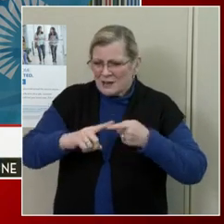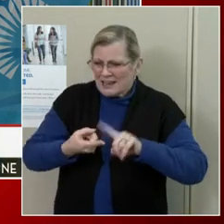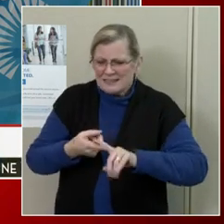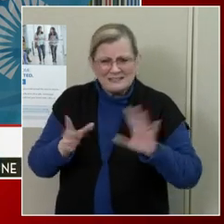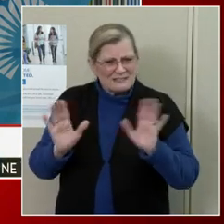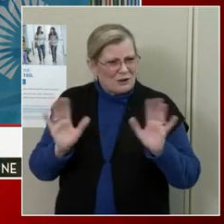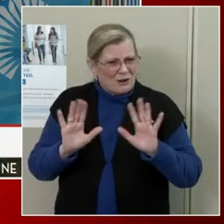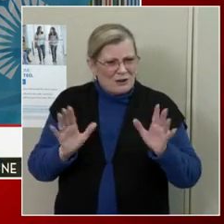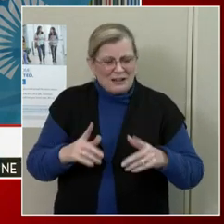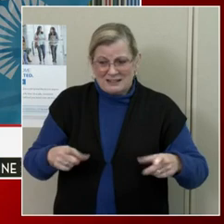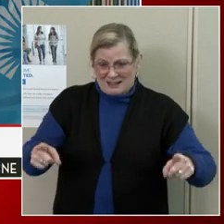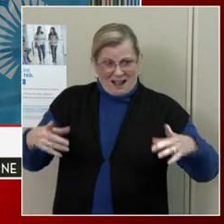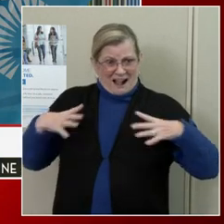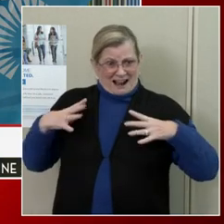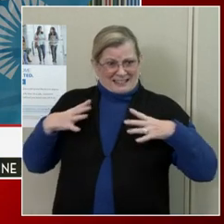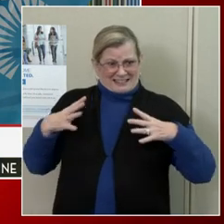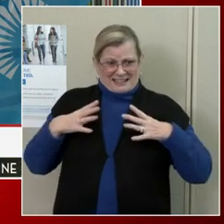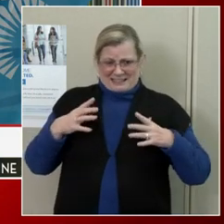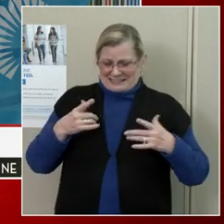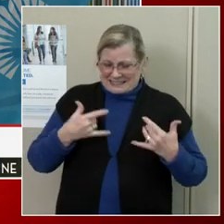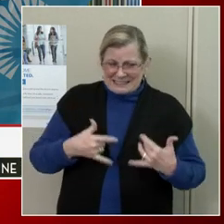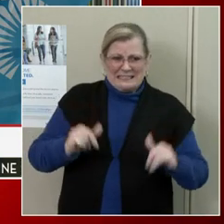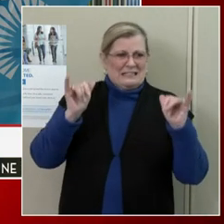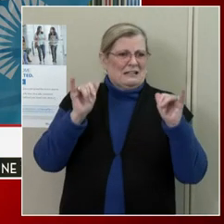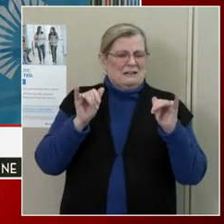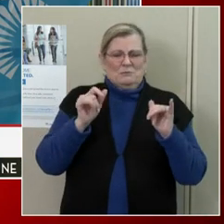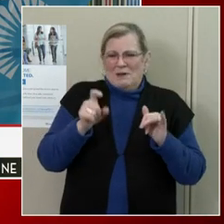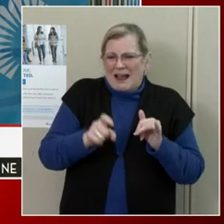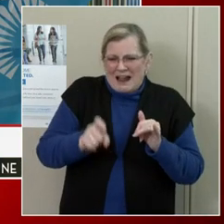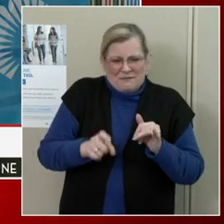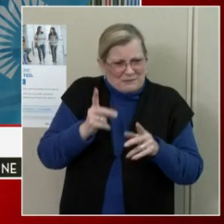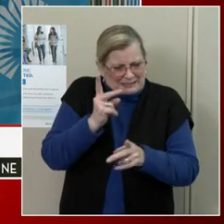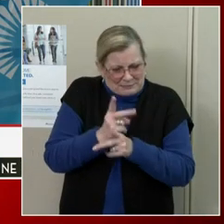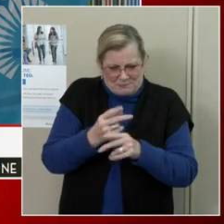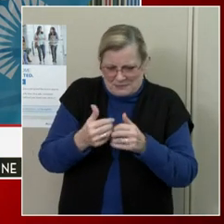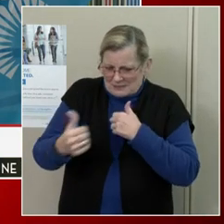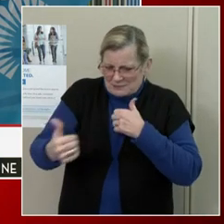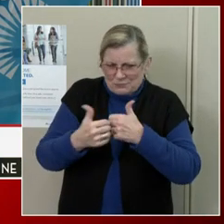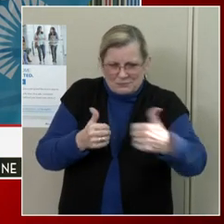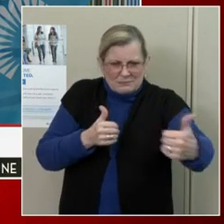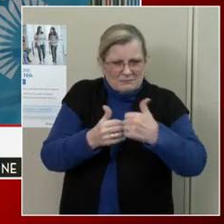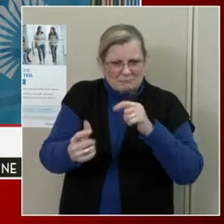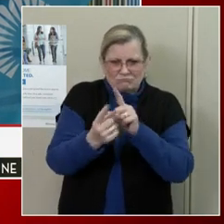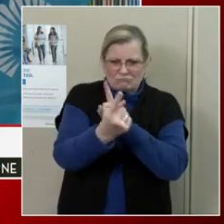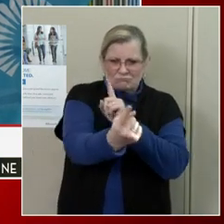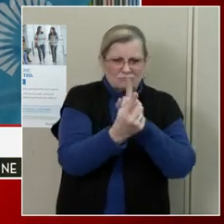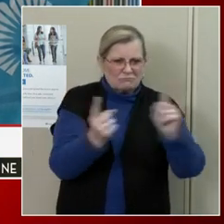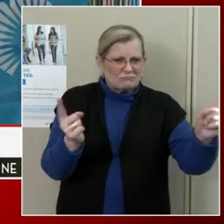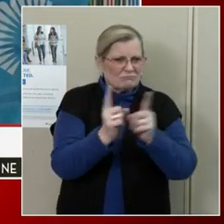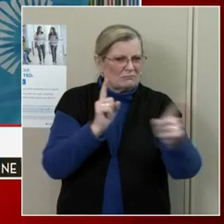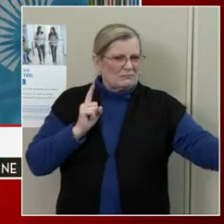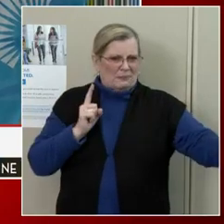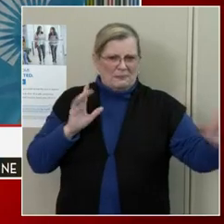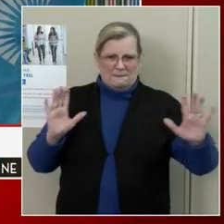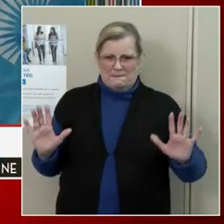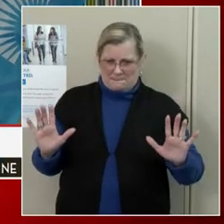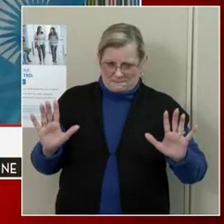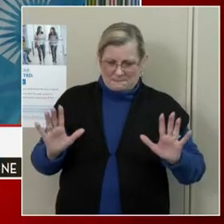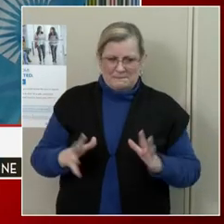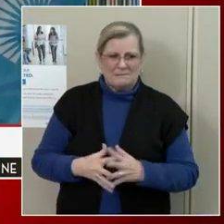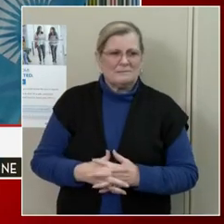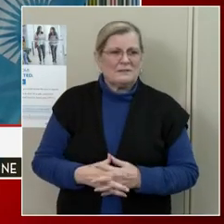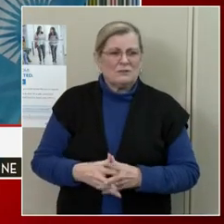before we're able to achieve herd immunity, and we can say finally that COVID-19 is over.